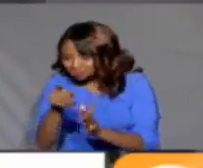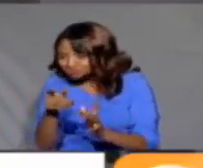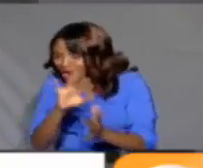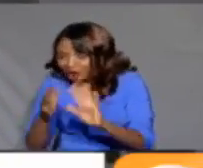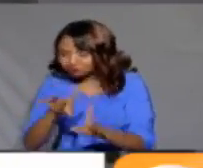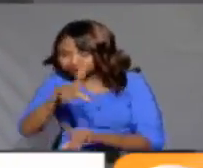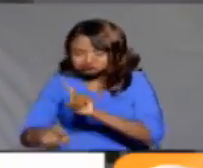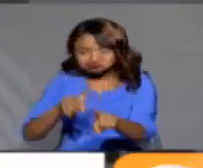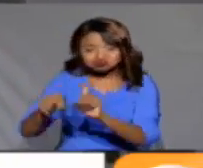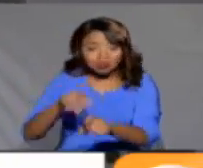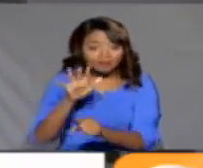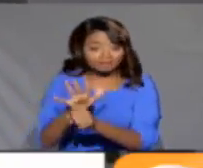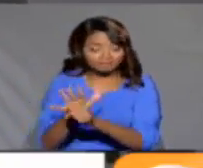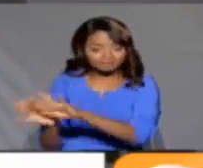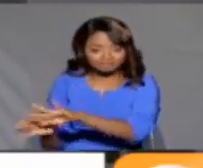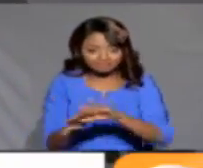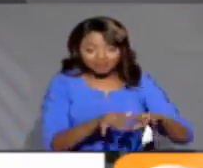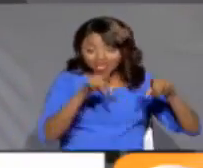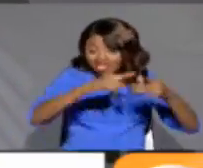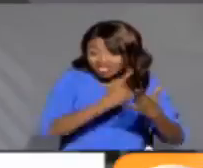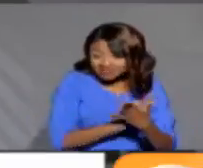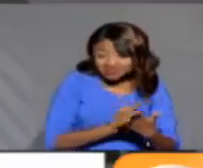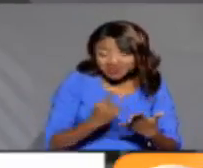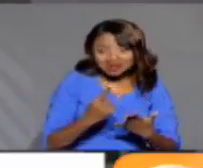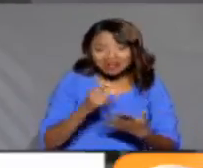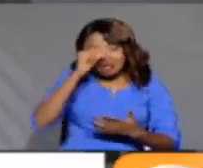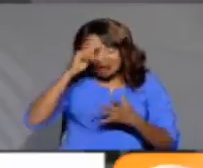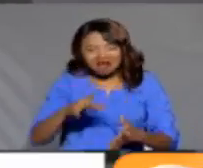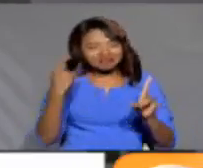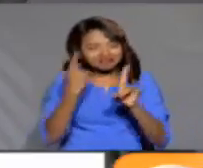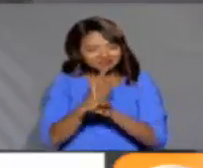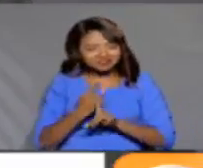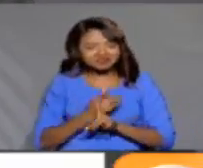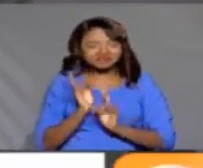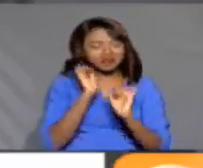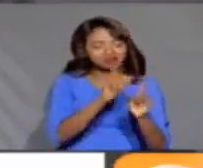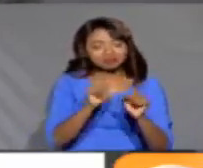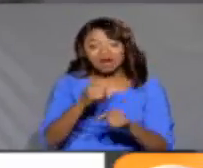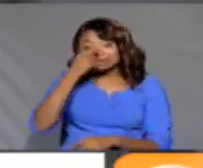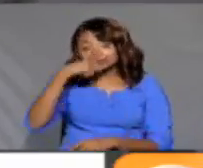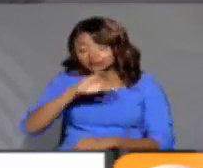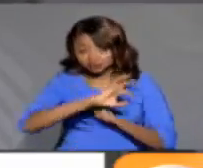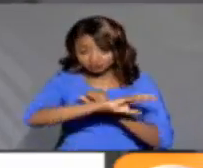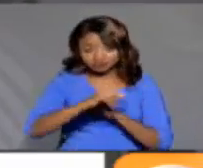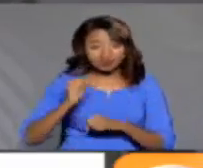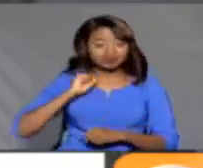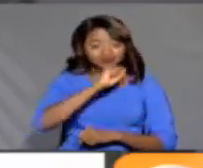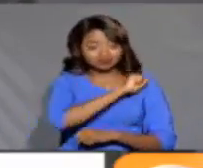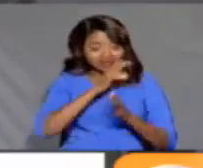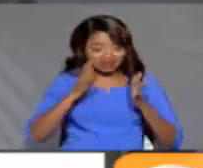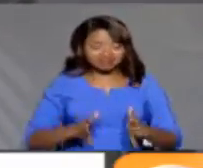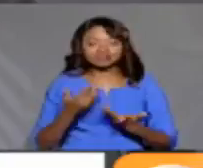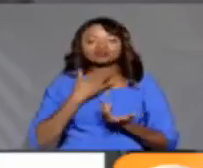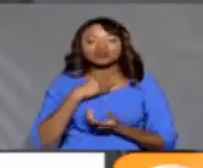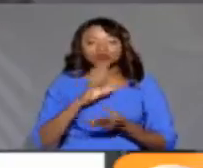with impunity snubbed Senate County Public Accounts and Investments Committee sittings in Kitui County, where senators are staging the second